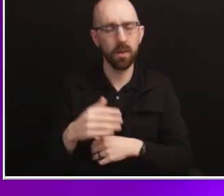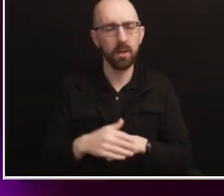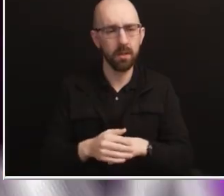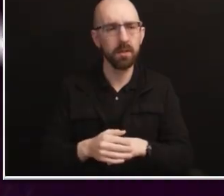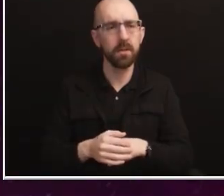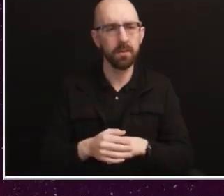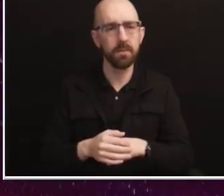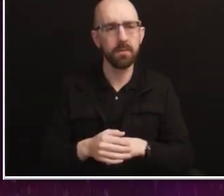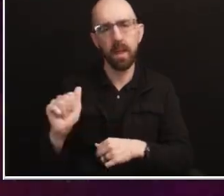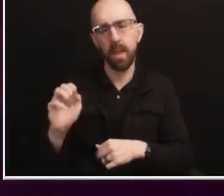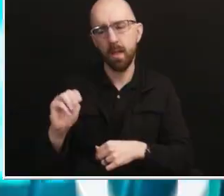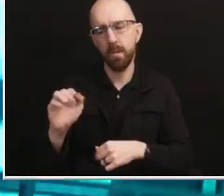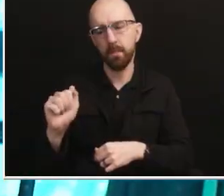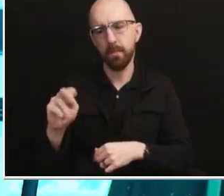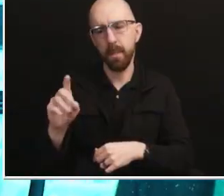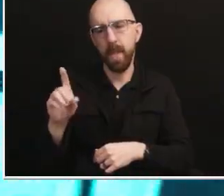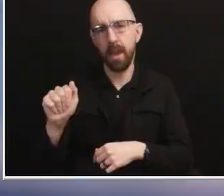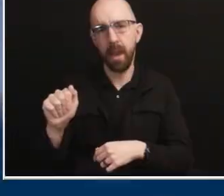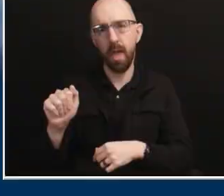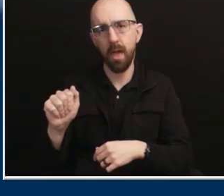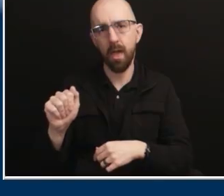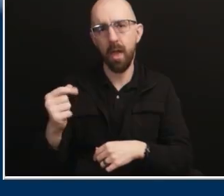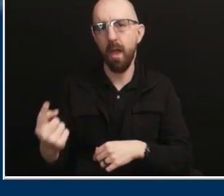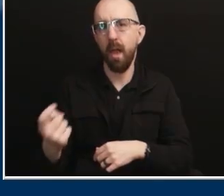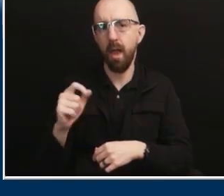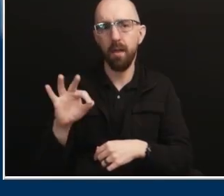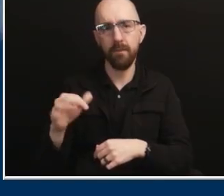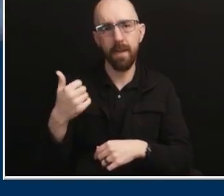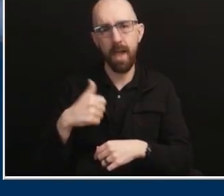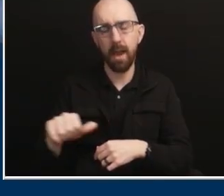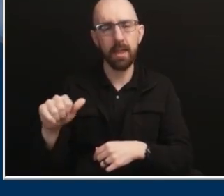Amanda is asking if any of the fitness